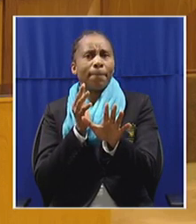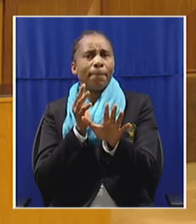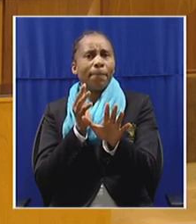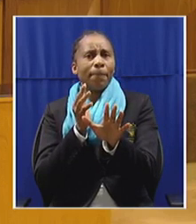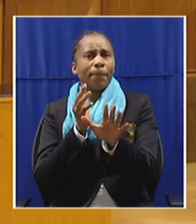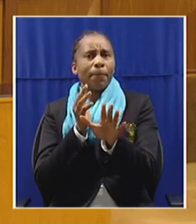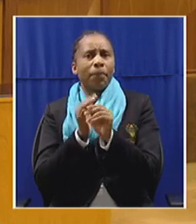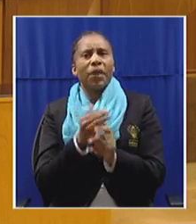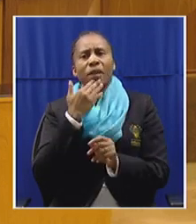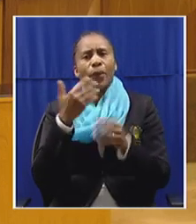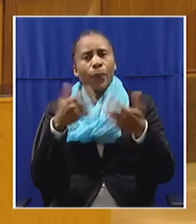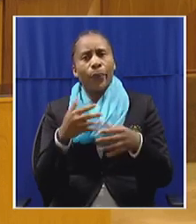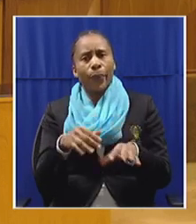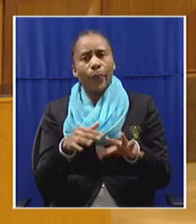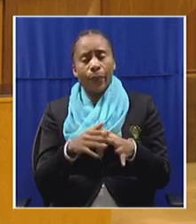Thank you very much,